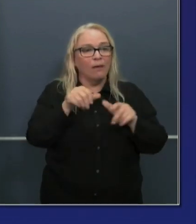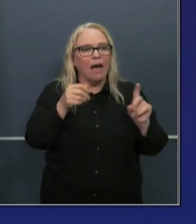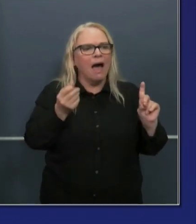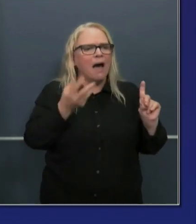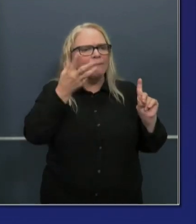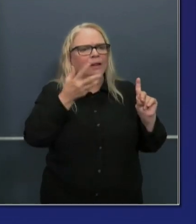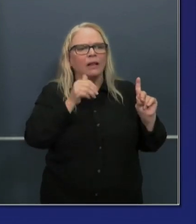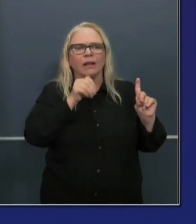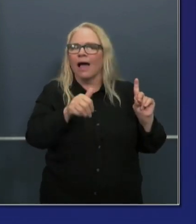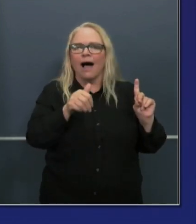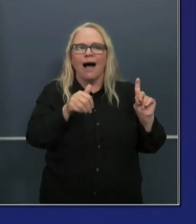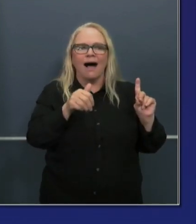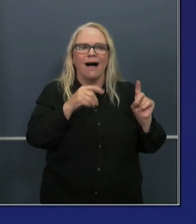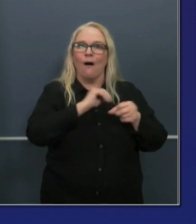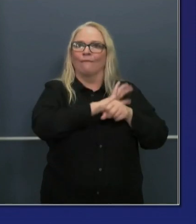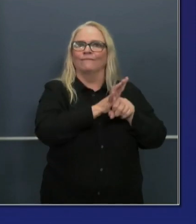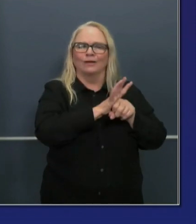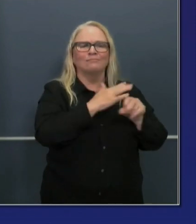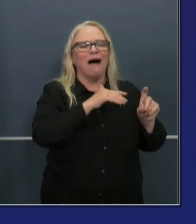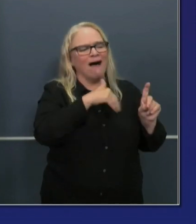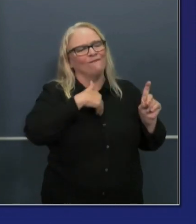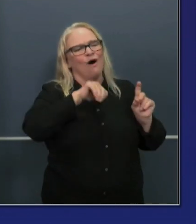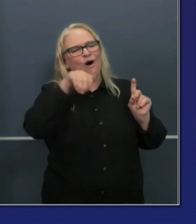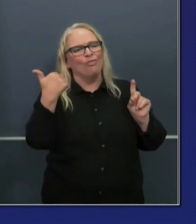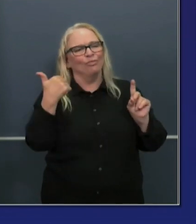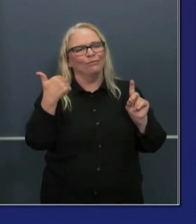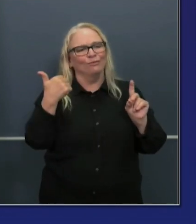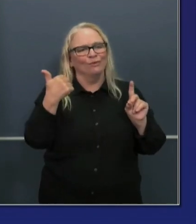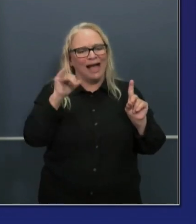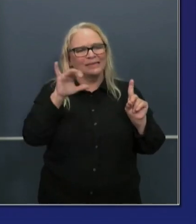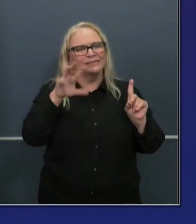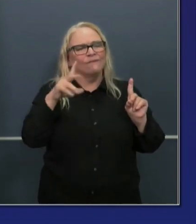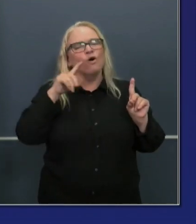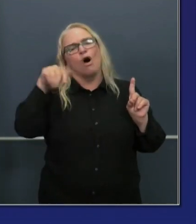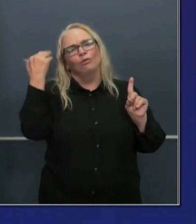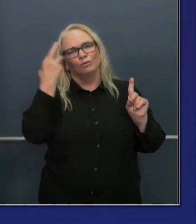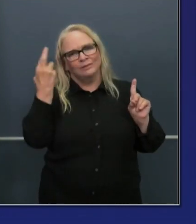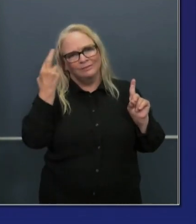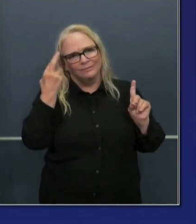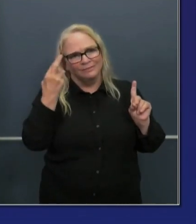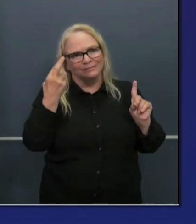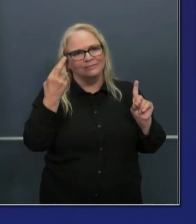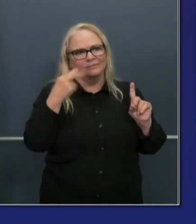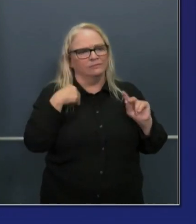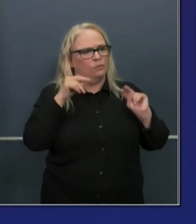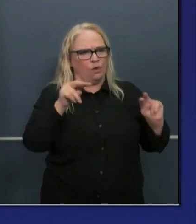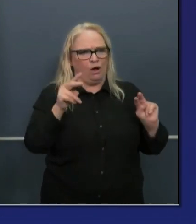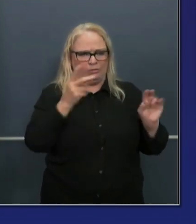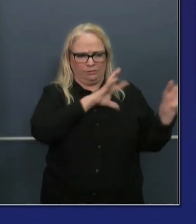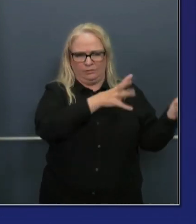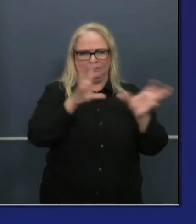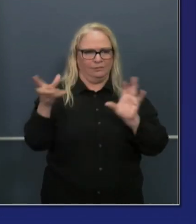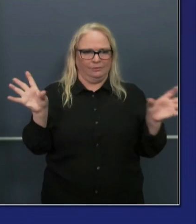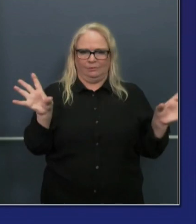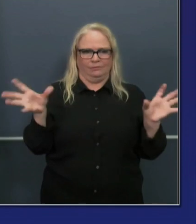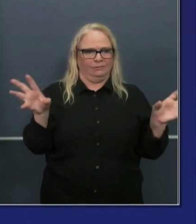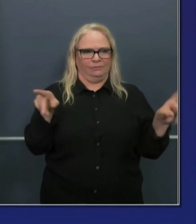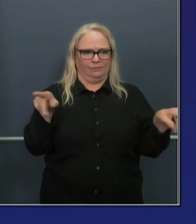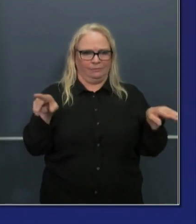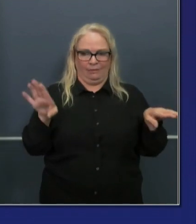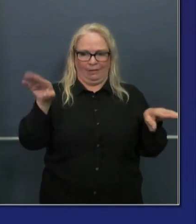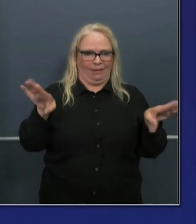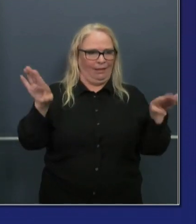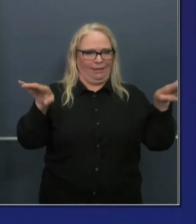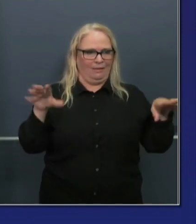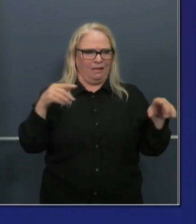for other purposes. And so within that capacity, we're also monitoring this growth and